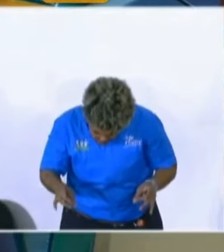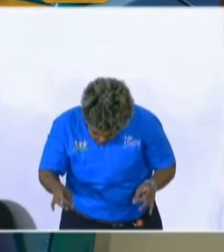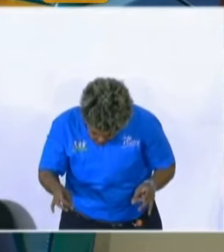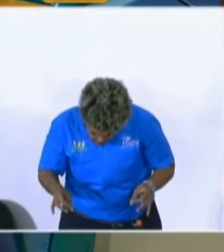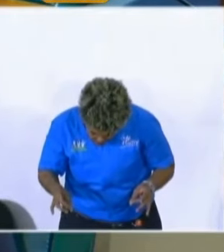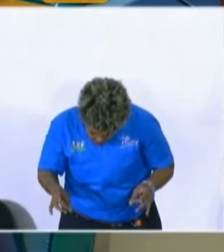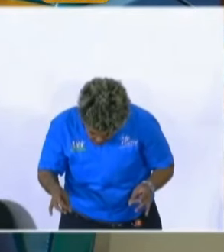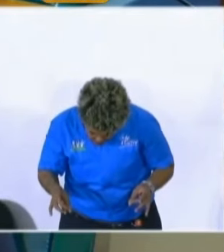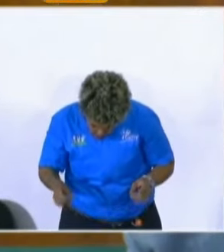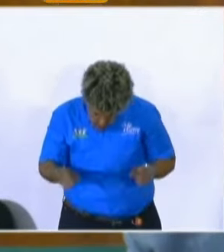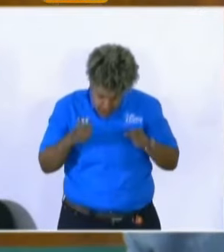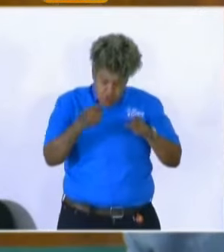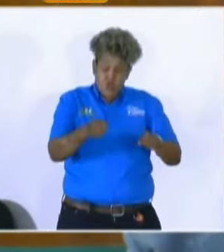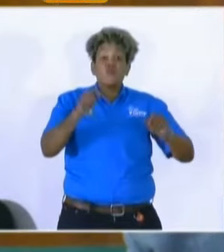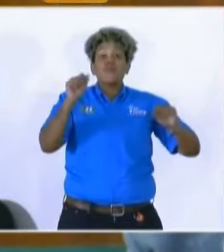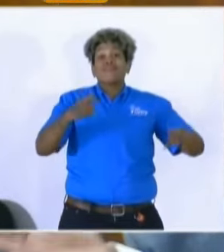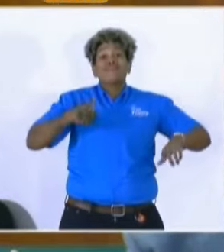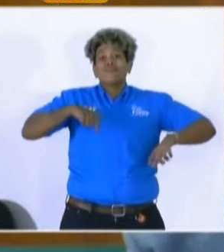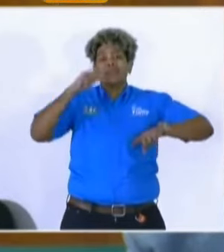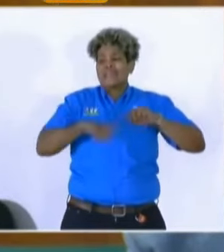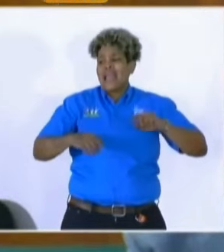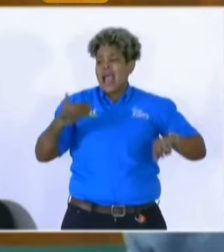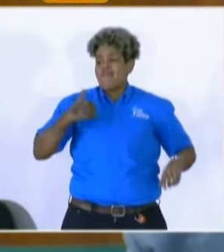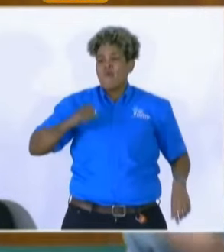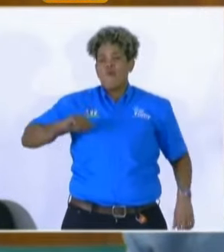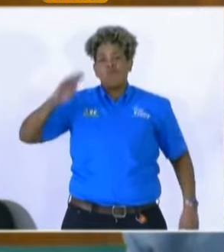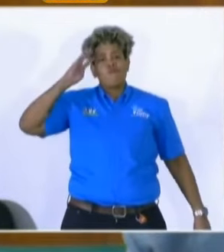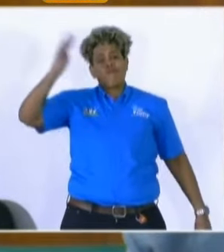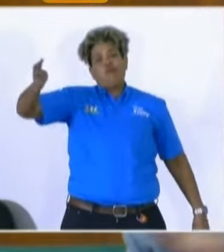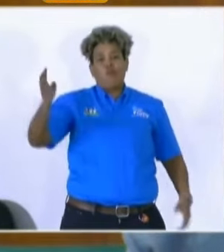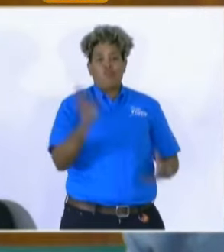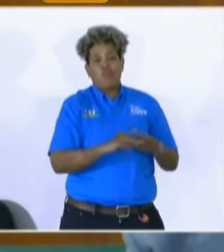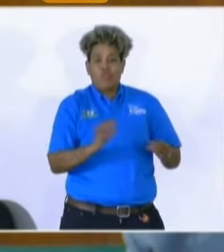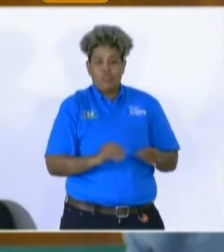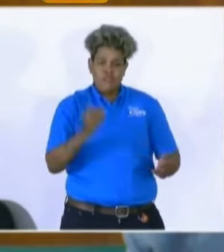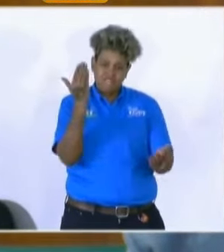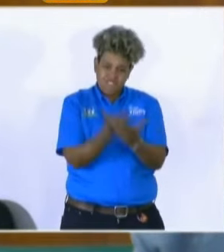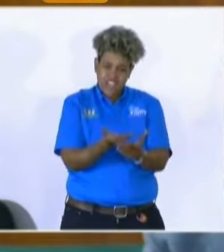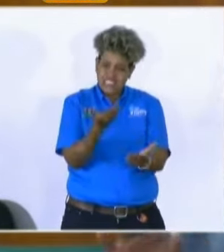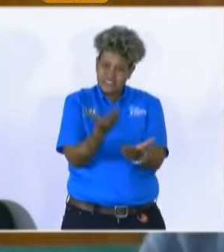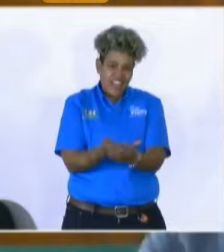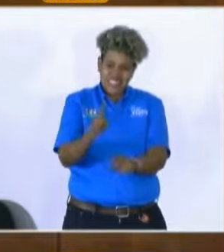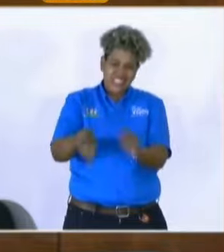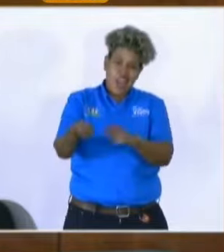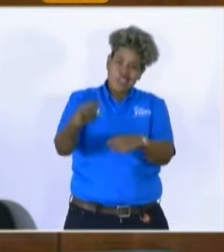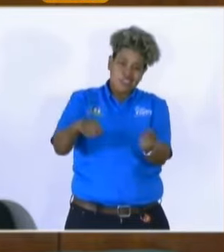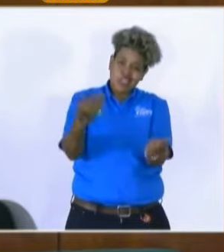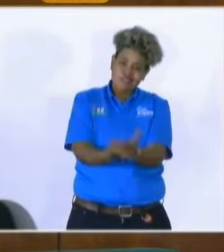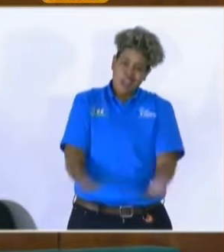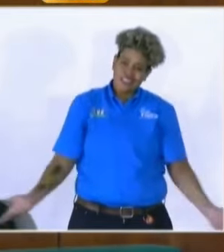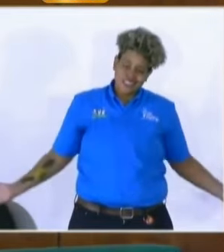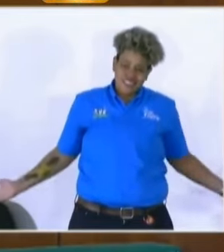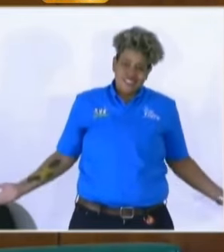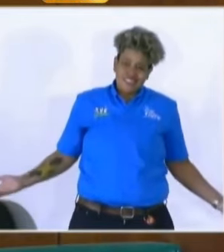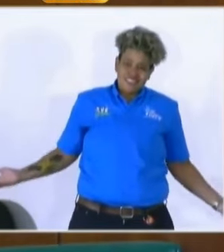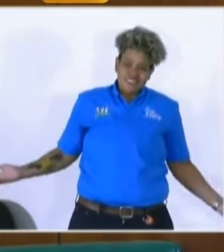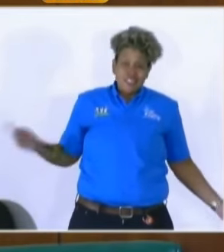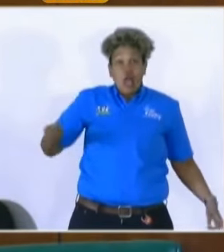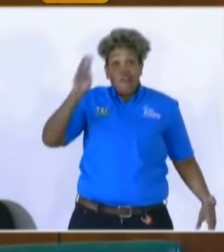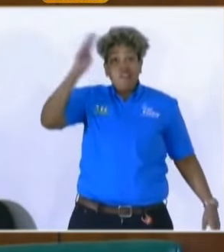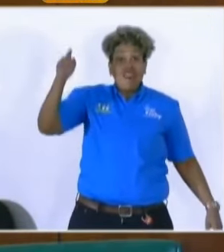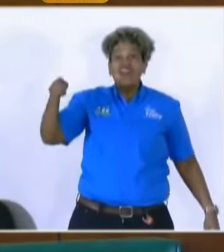that we can't have our own facts. Facts is facts. That's the point, right? Facts is